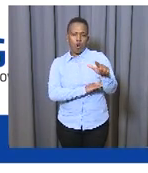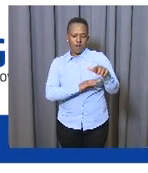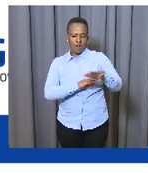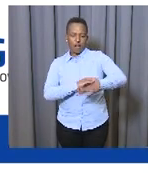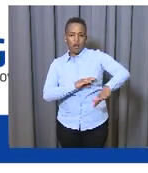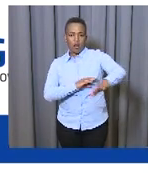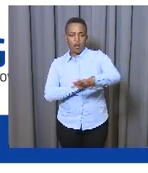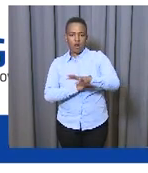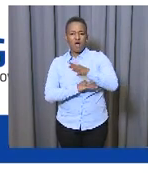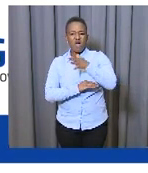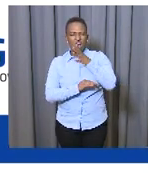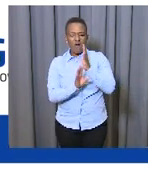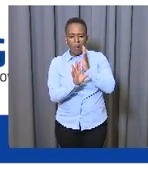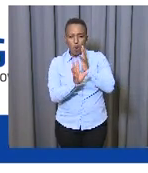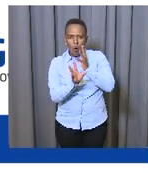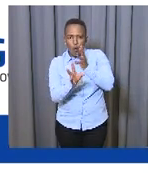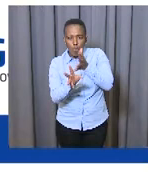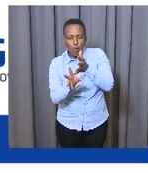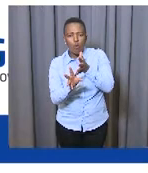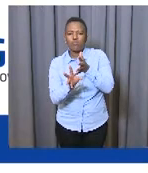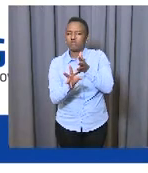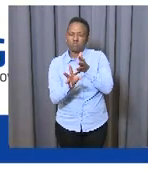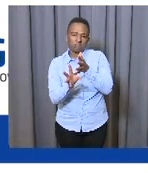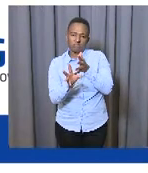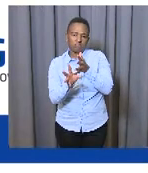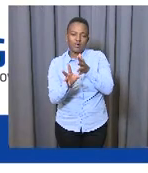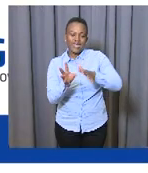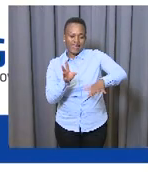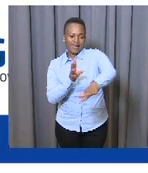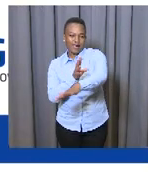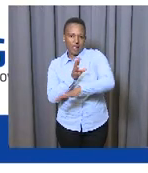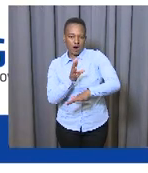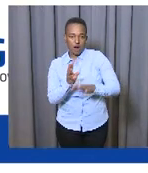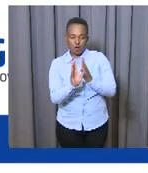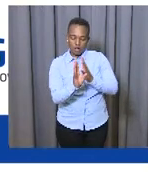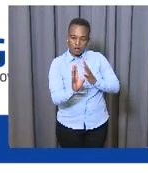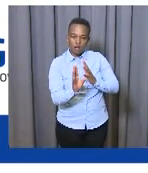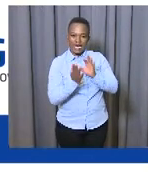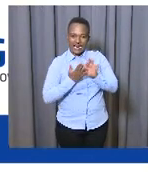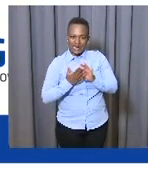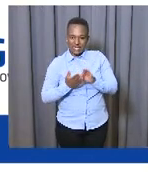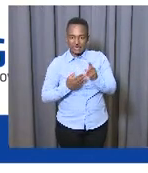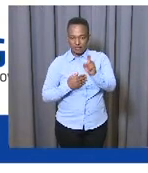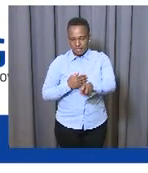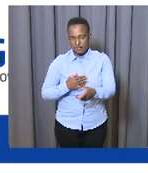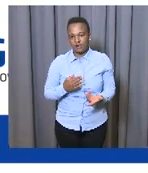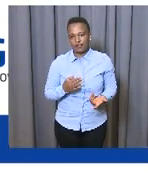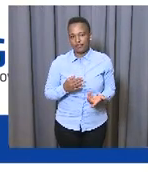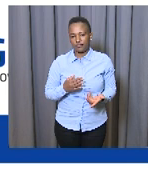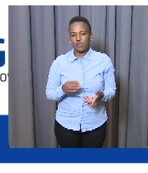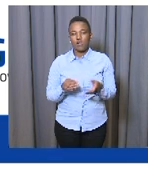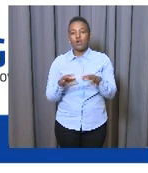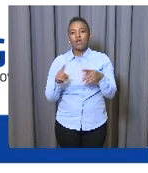high concentration of people, where people gather there, that area is itself taken care of. So it doesn't become